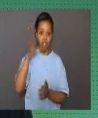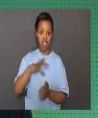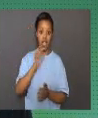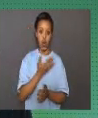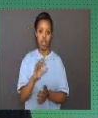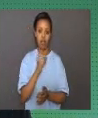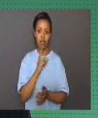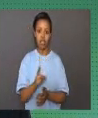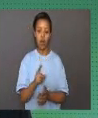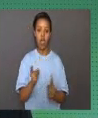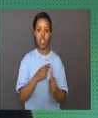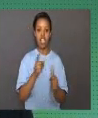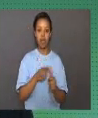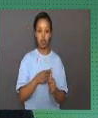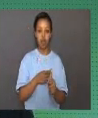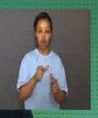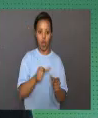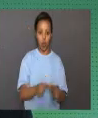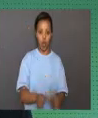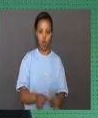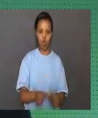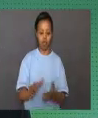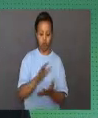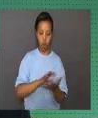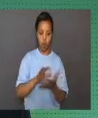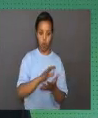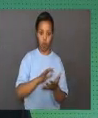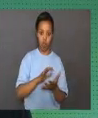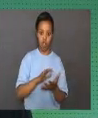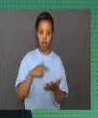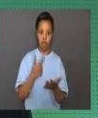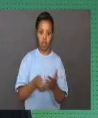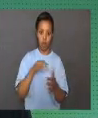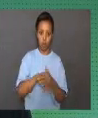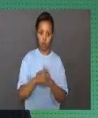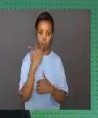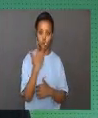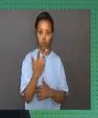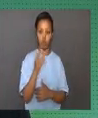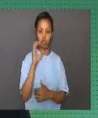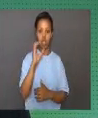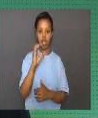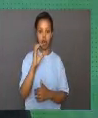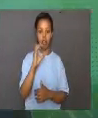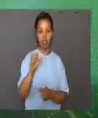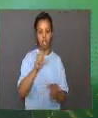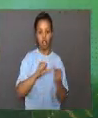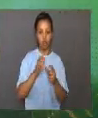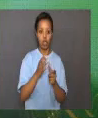the first stable compound to contain 3 carbon